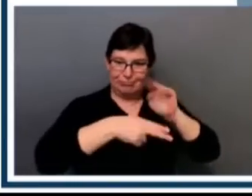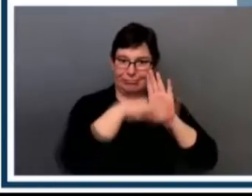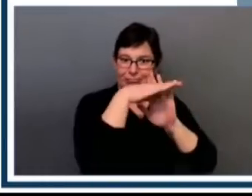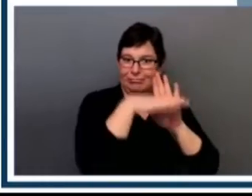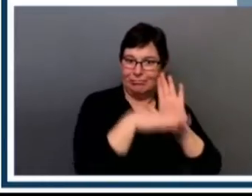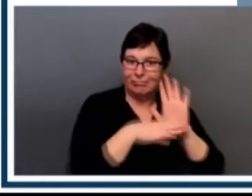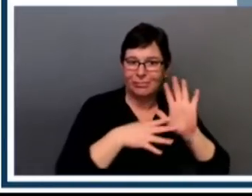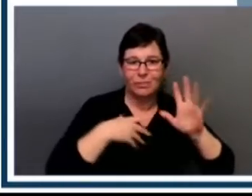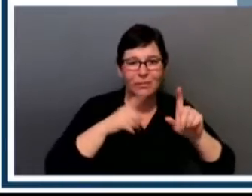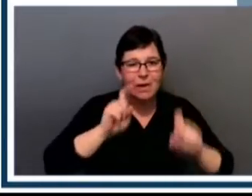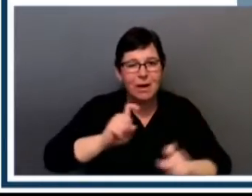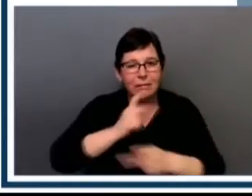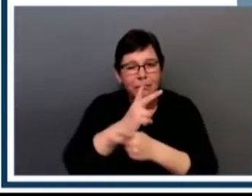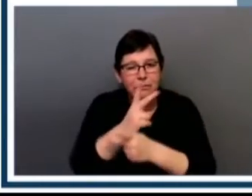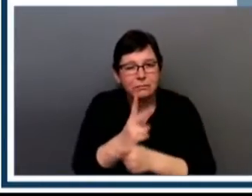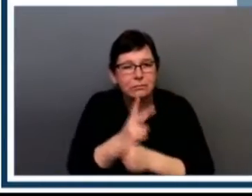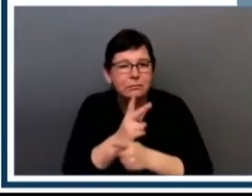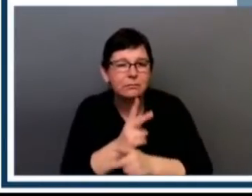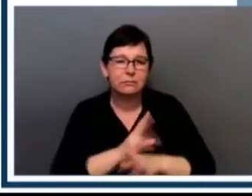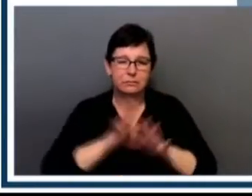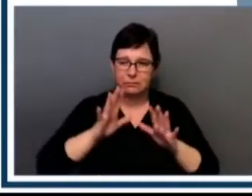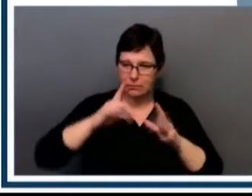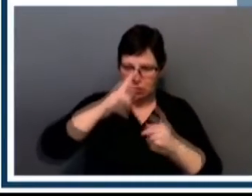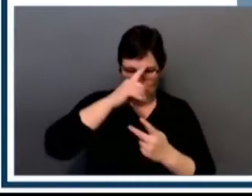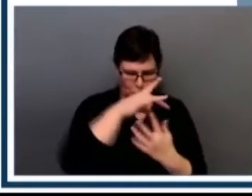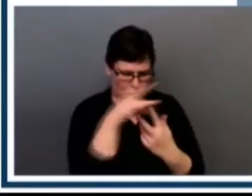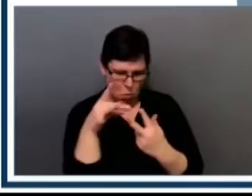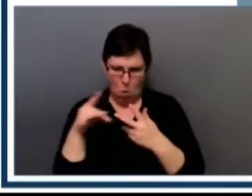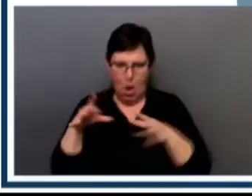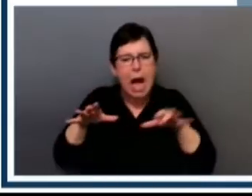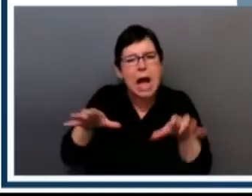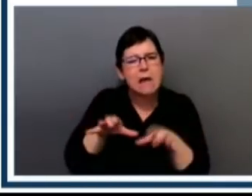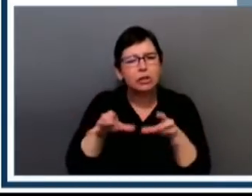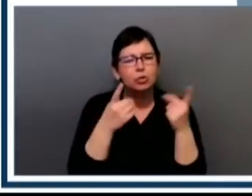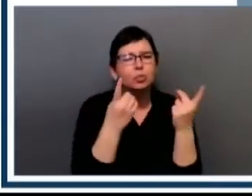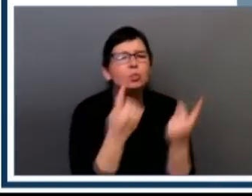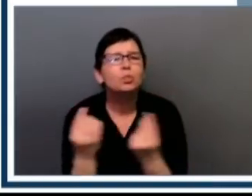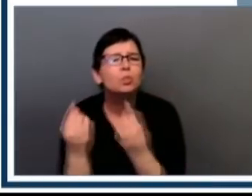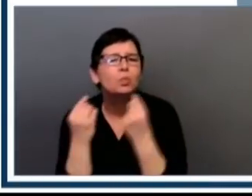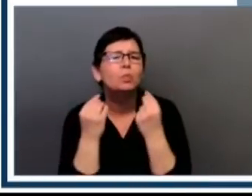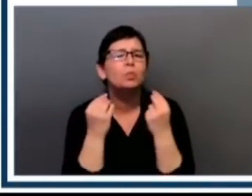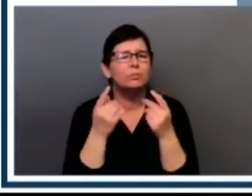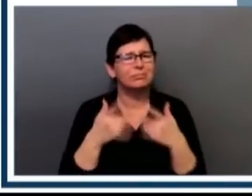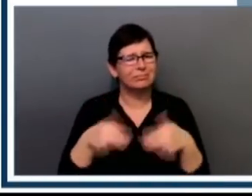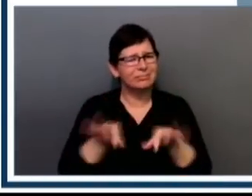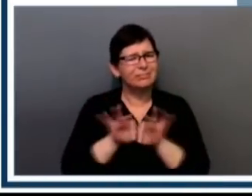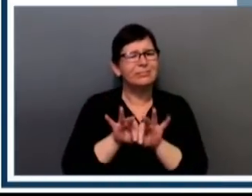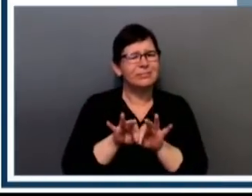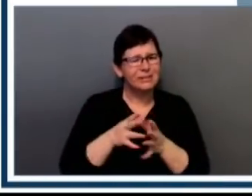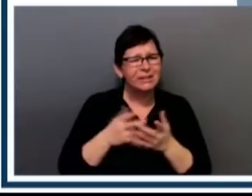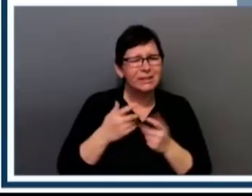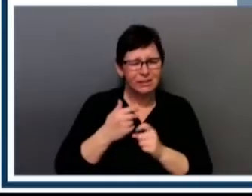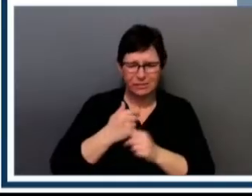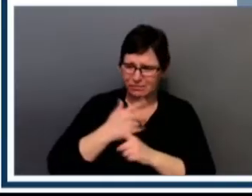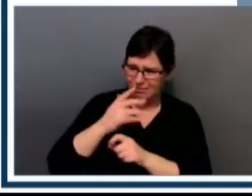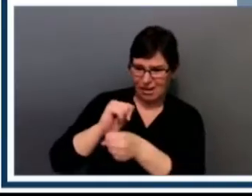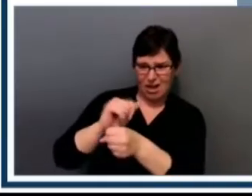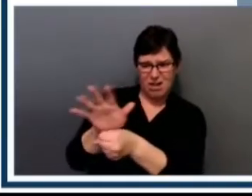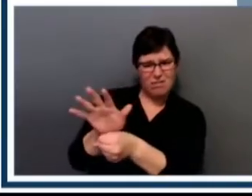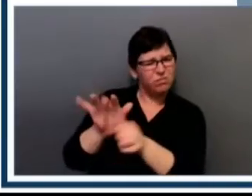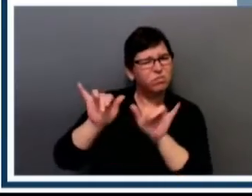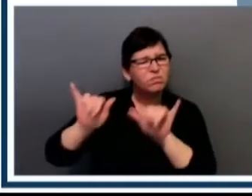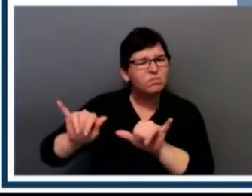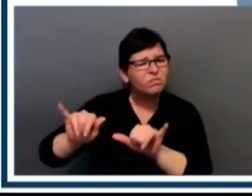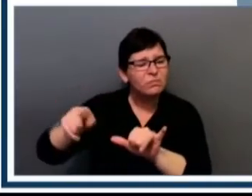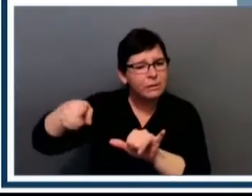vulnerable. These family members, friends, neighbors, and colleagues are depending on each of us to be responsible and keep doing